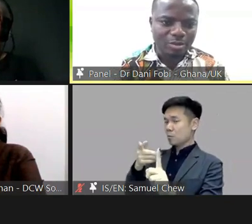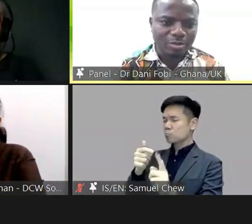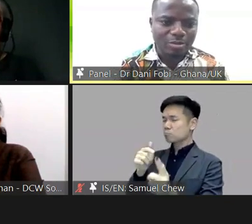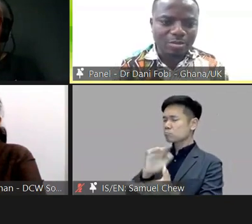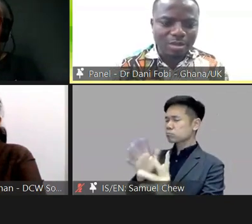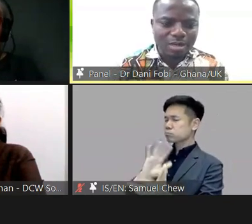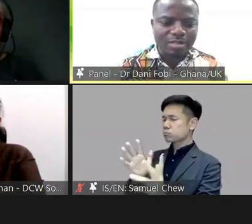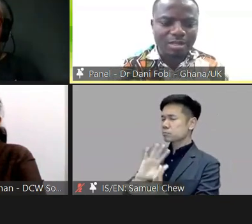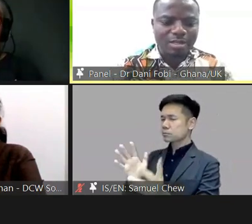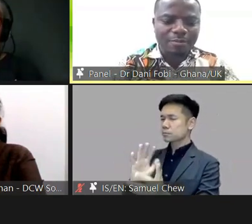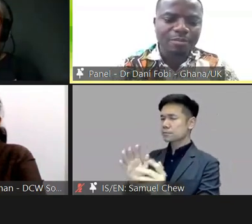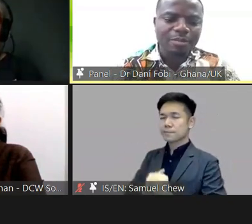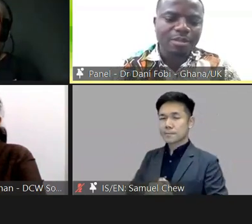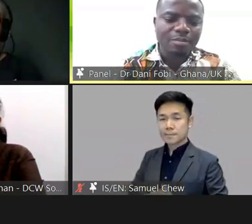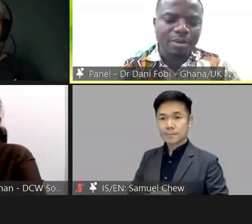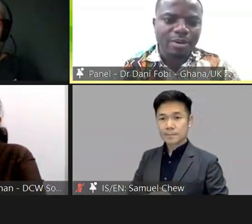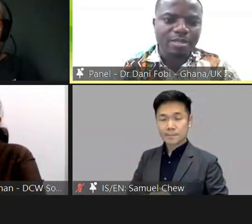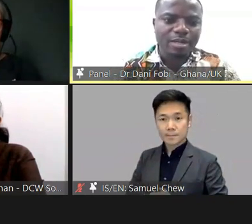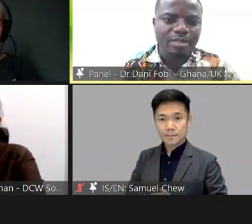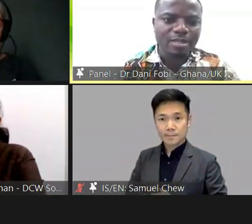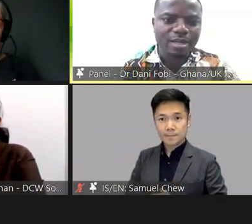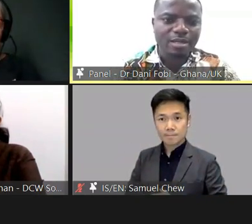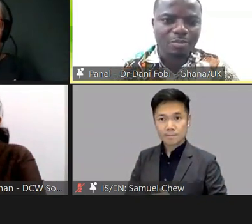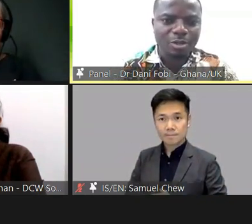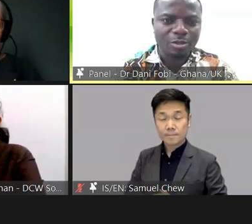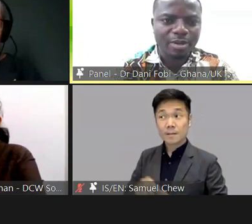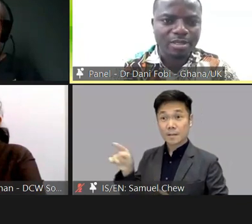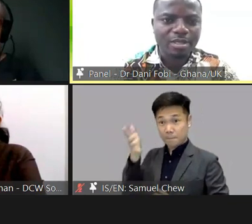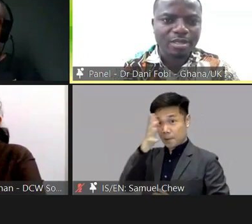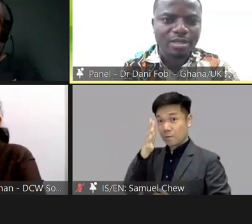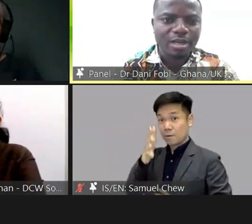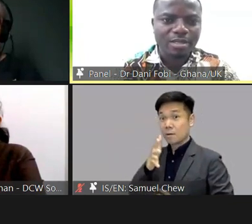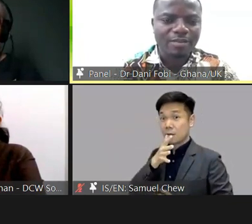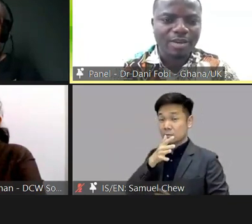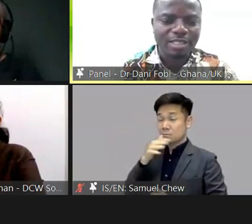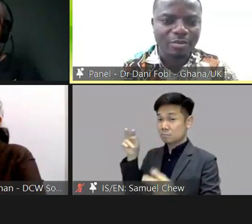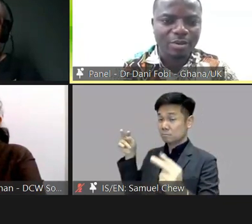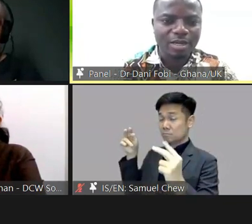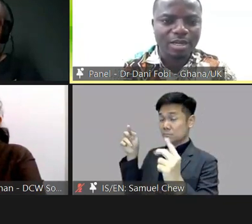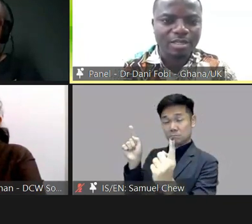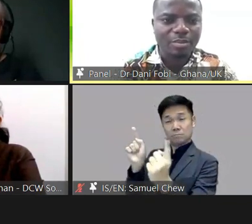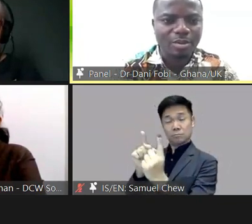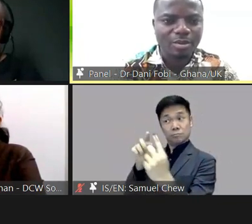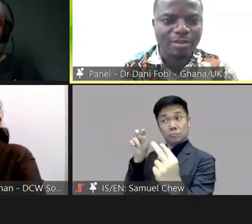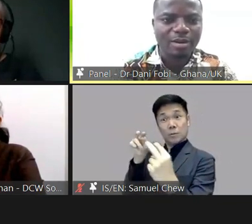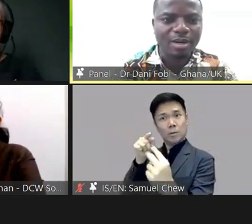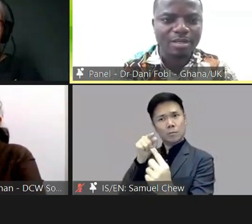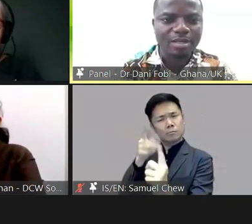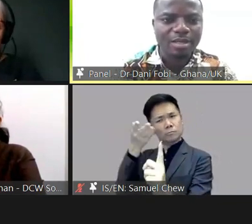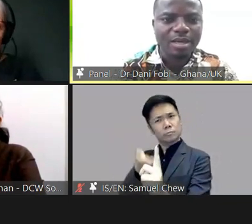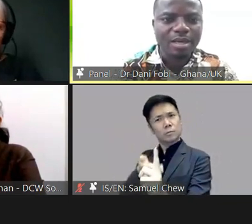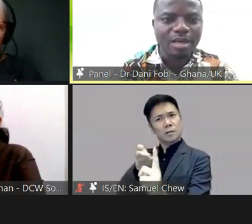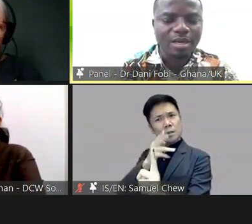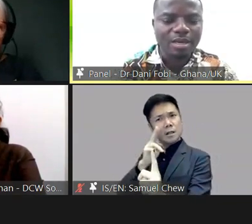is to let the parents understand the prospects that they have achieved when they get the support of their